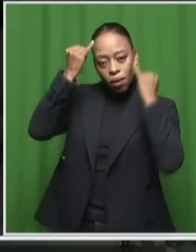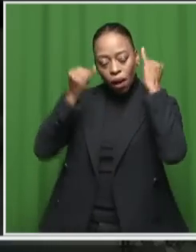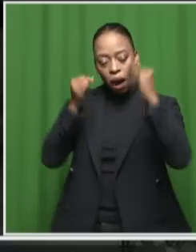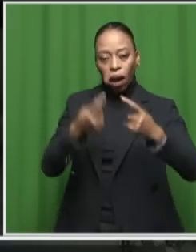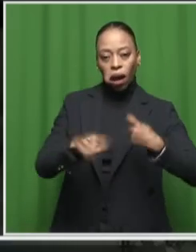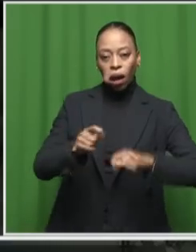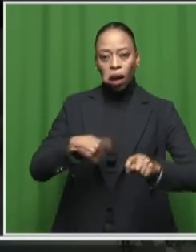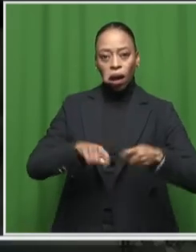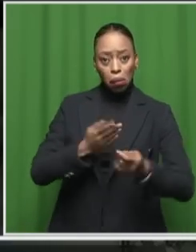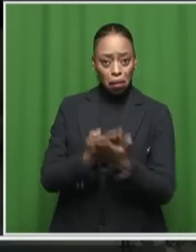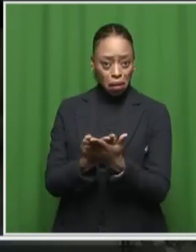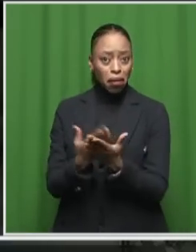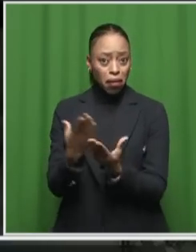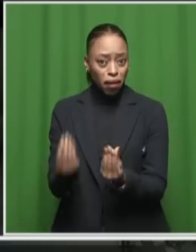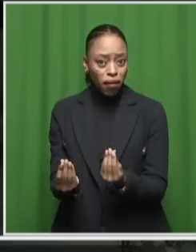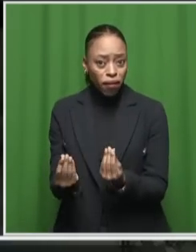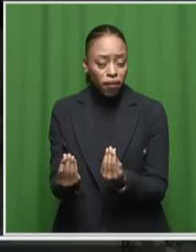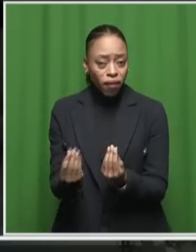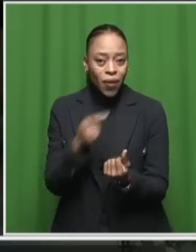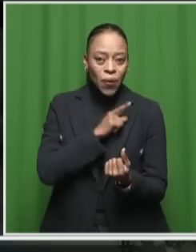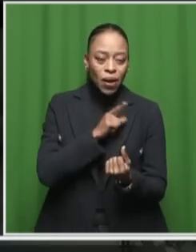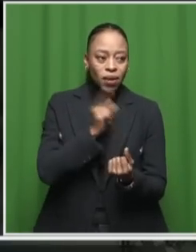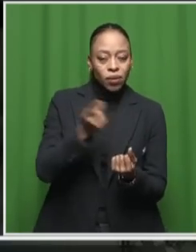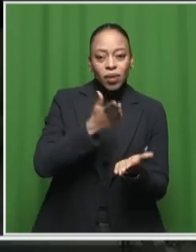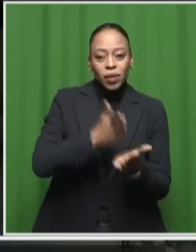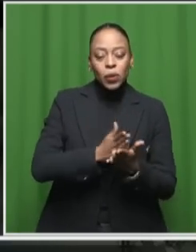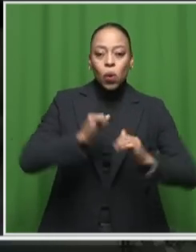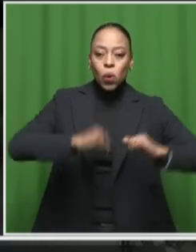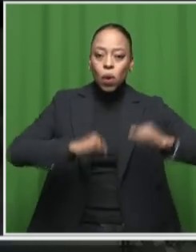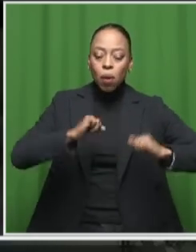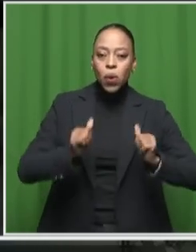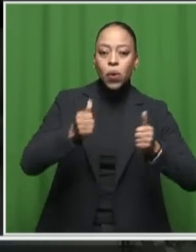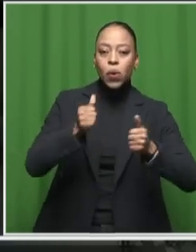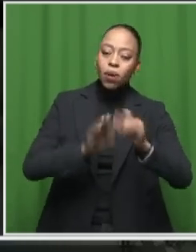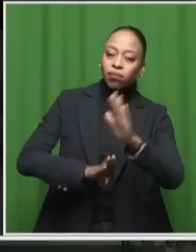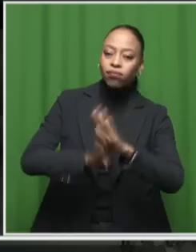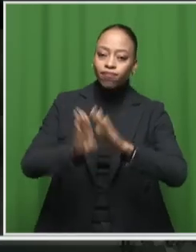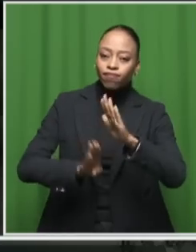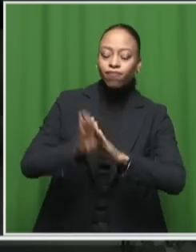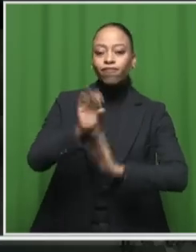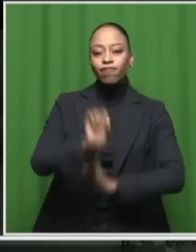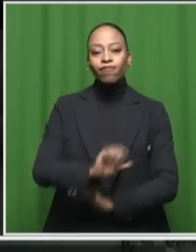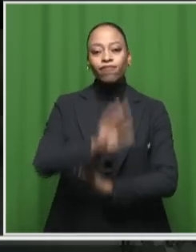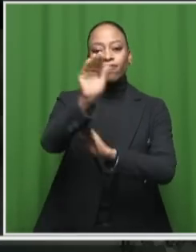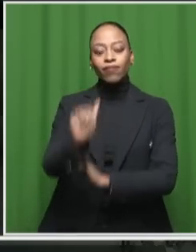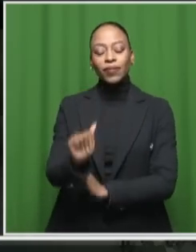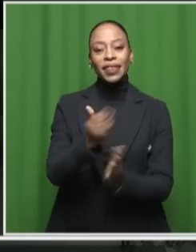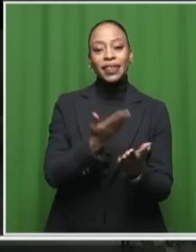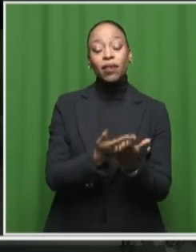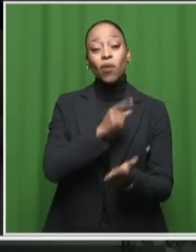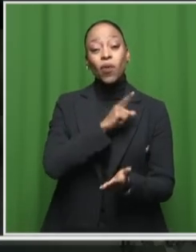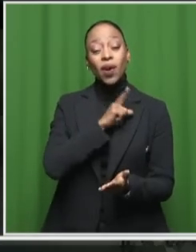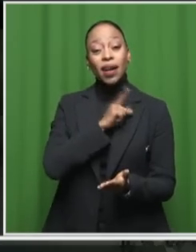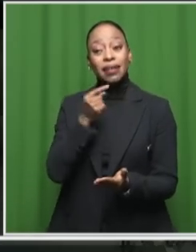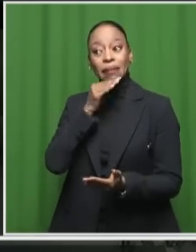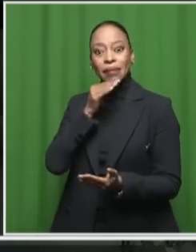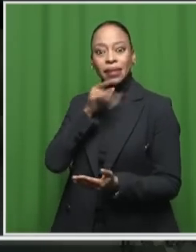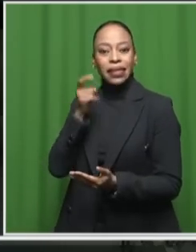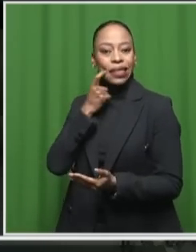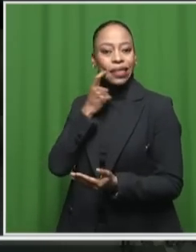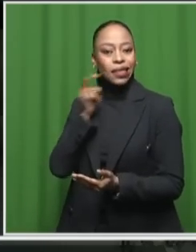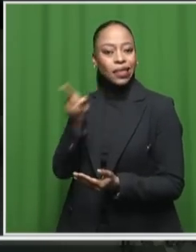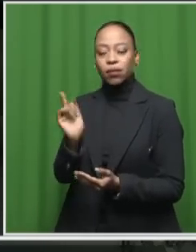flexibility? So as to foster stability and drive the country forward? Because I would imagine it's not going to be an